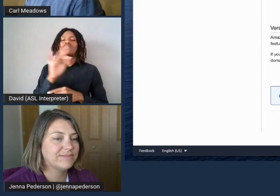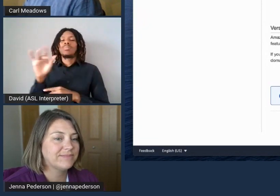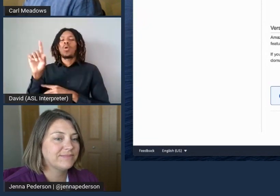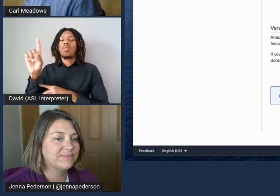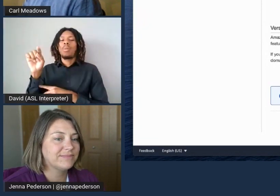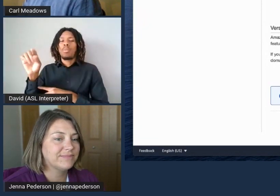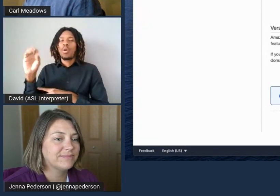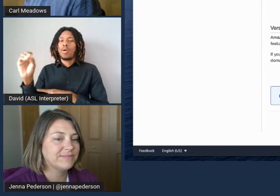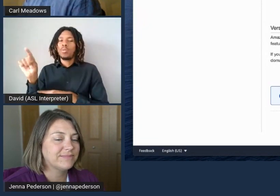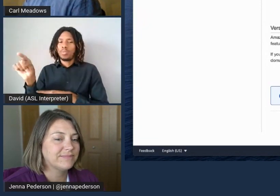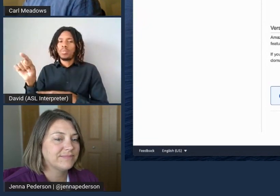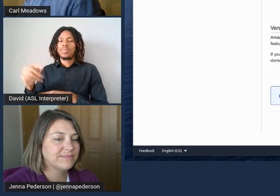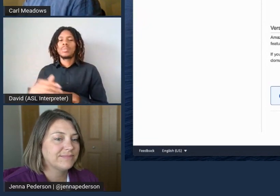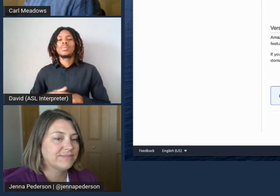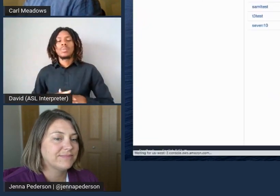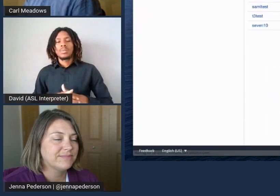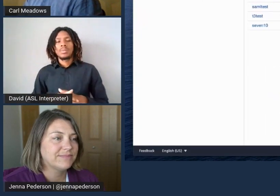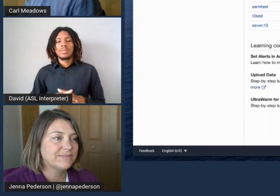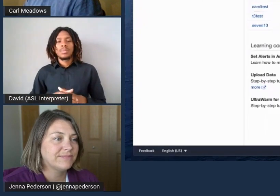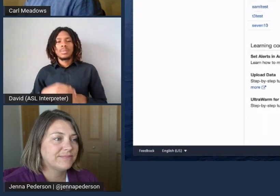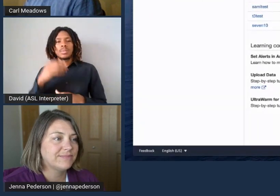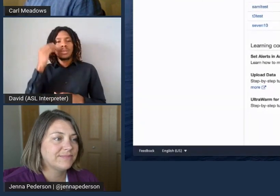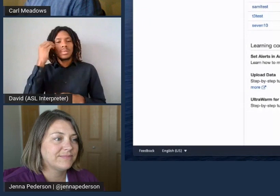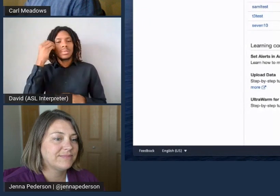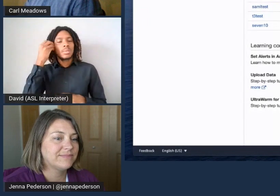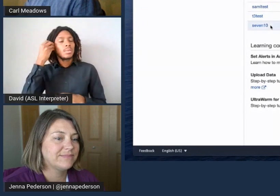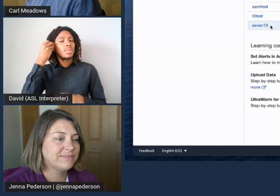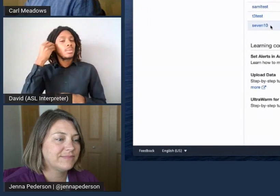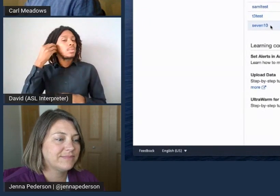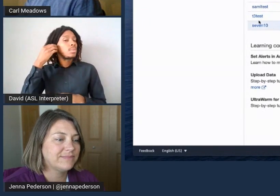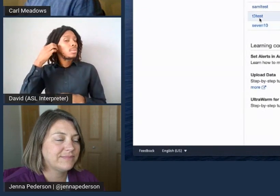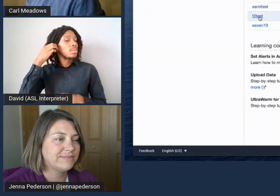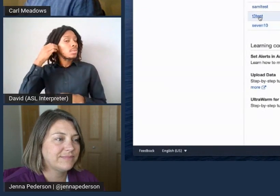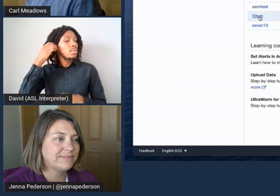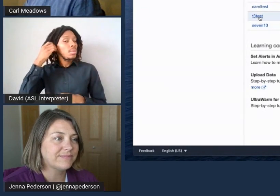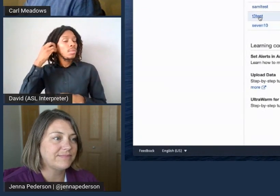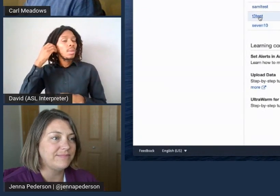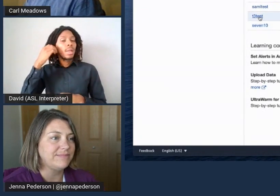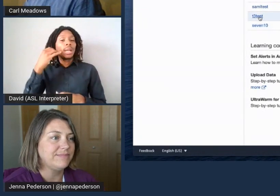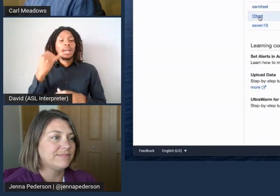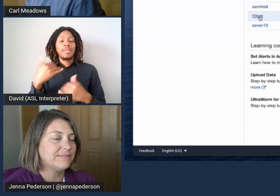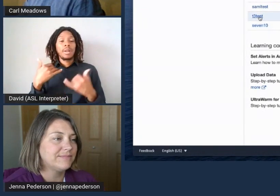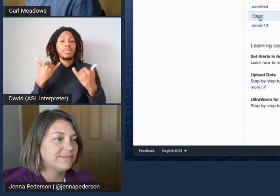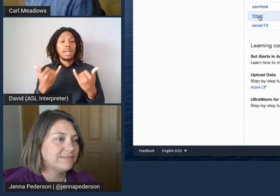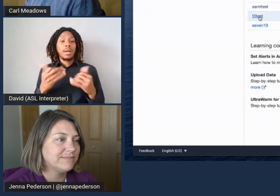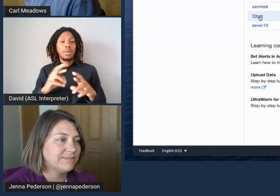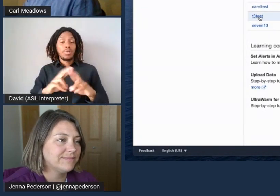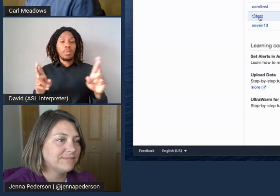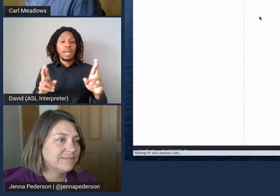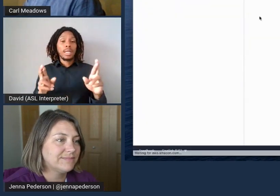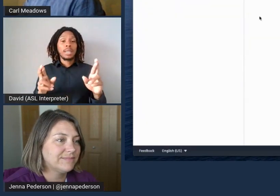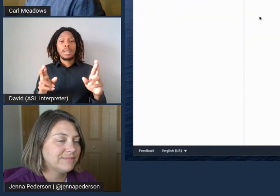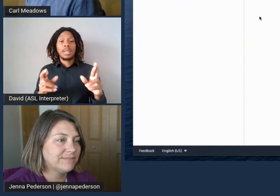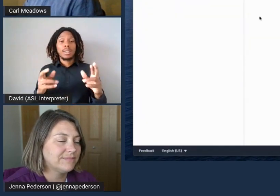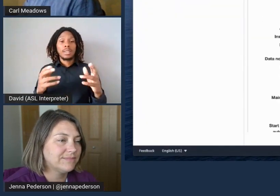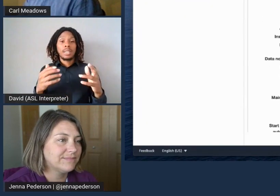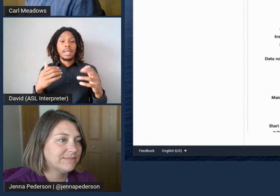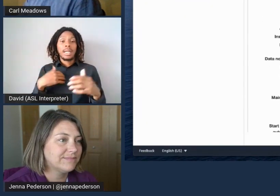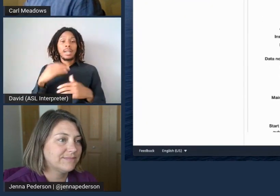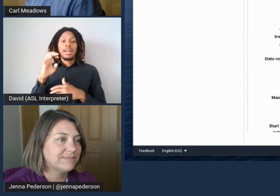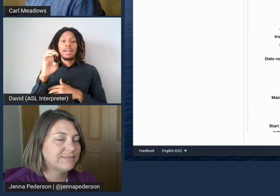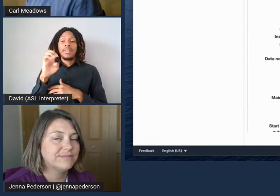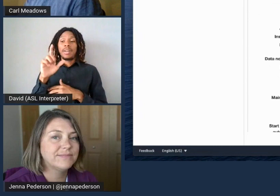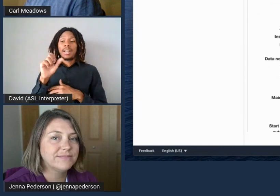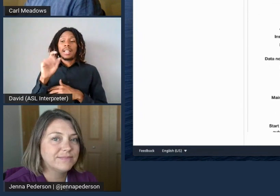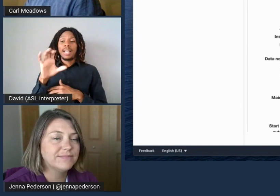And if I'm now ready to take the leap, and let's say I've got an Elasticsearch 7.8